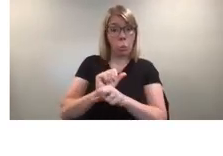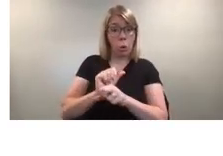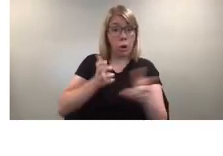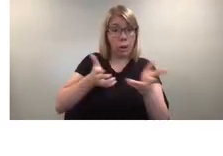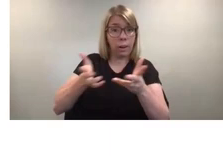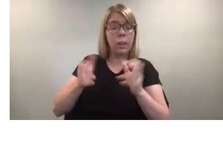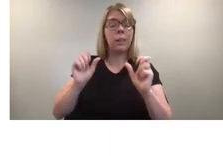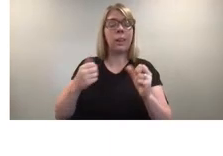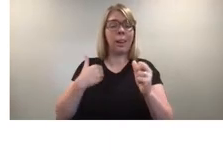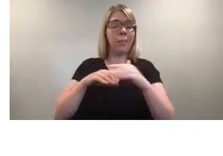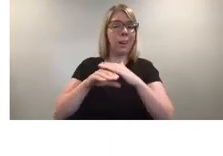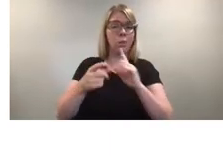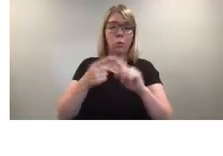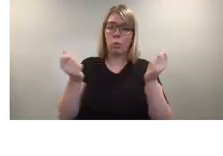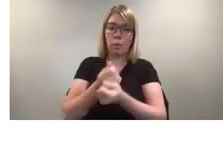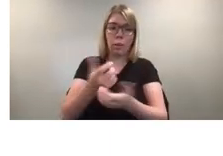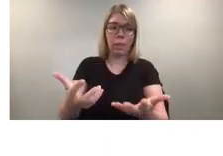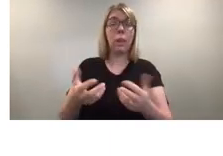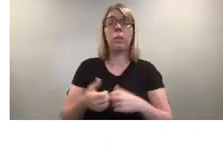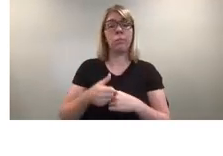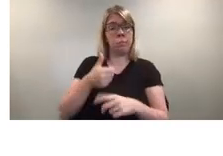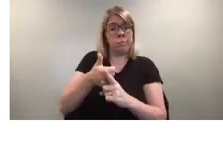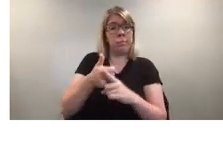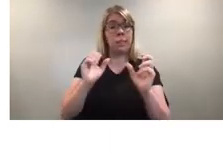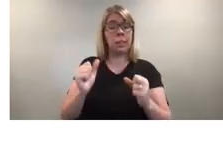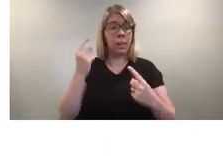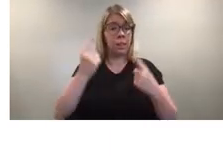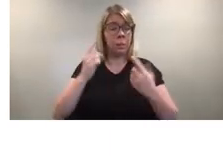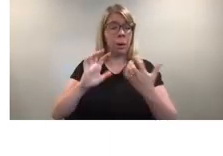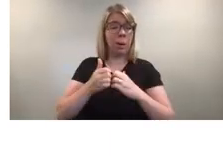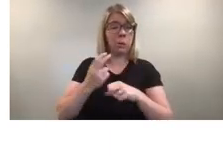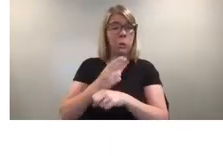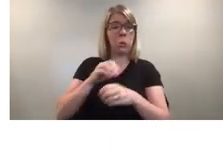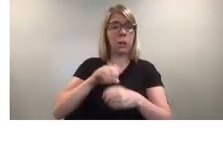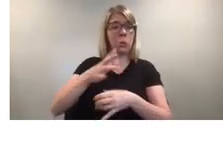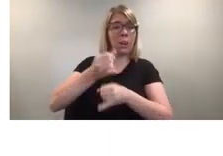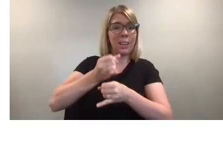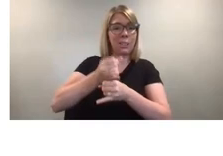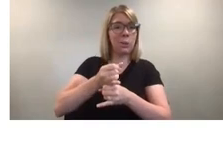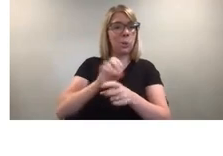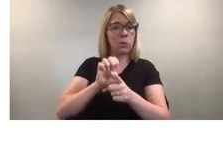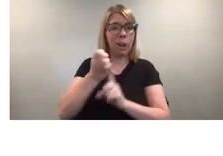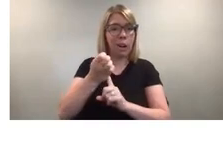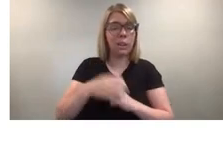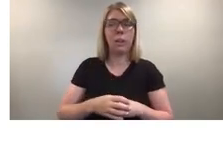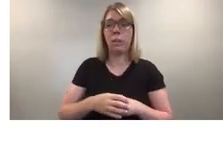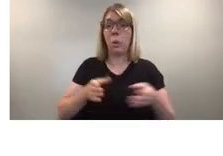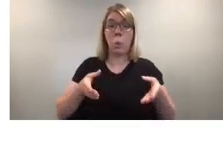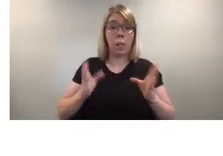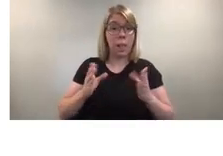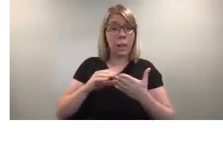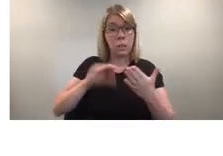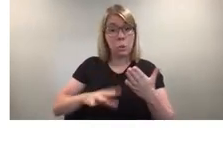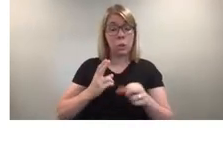to everything and you can sort of brainstorm ways to use it in your own institutional context. So let students use phone in class to